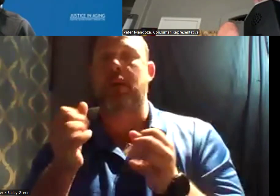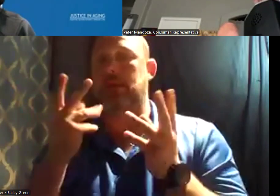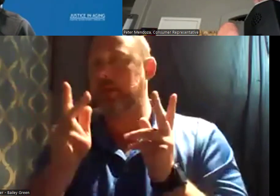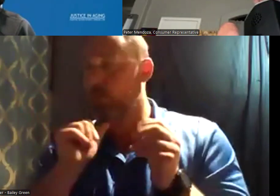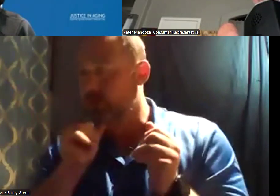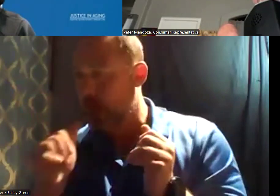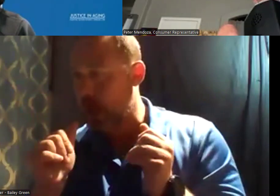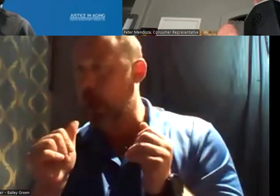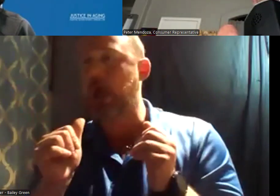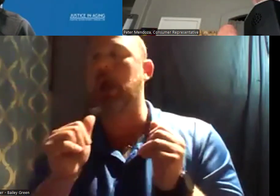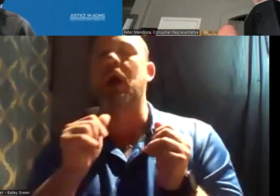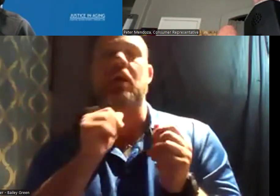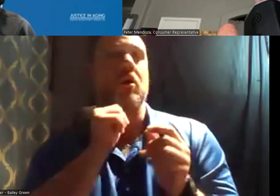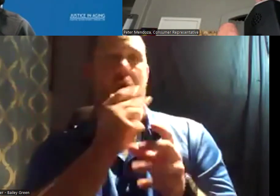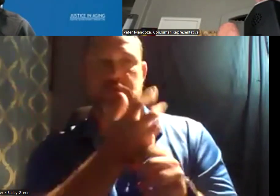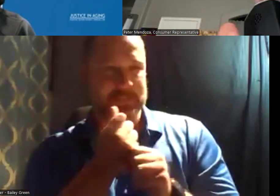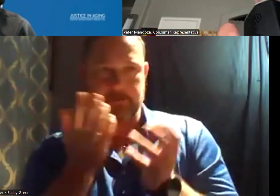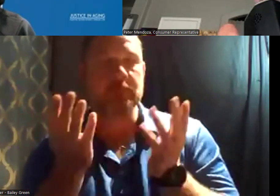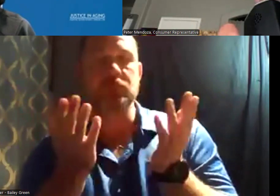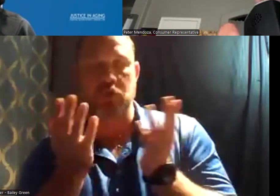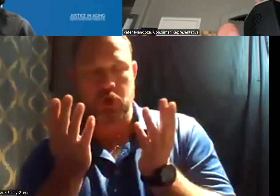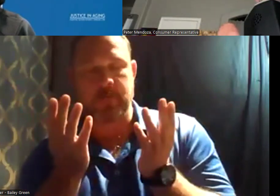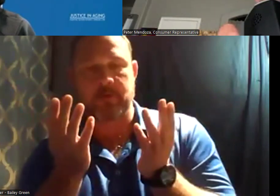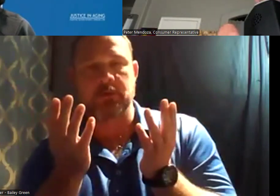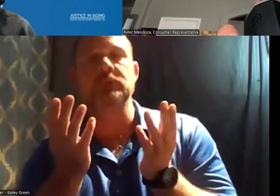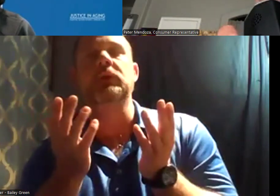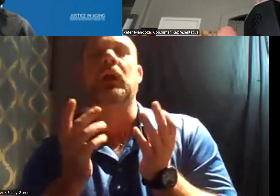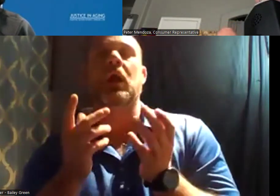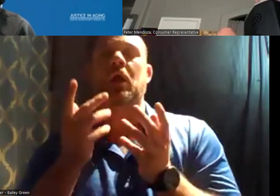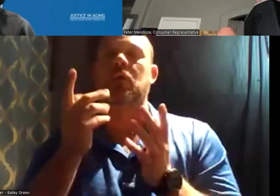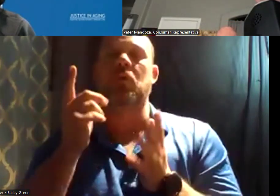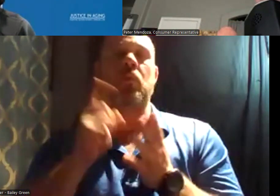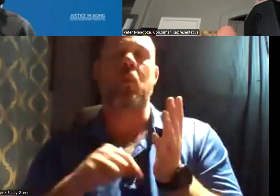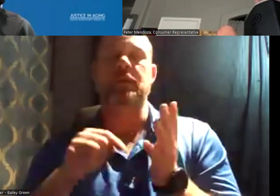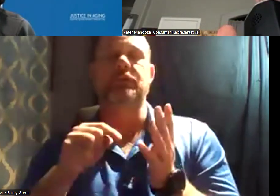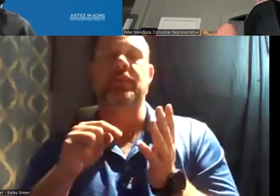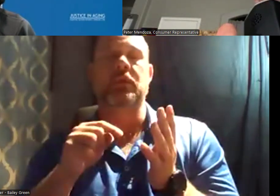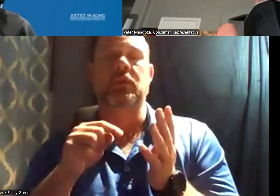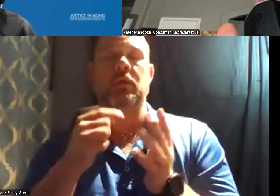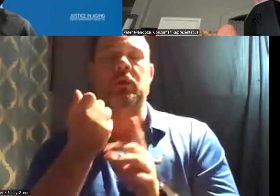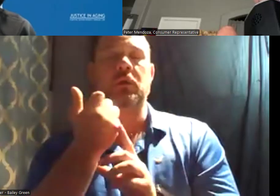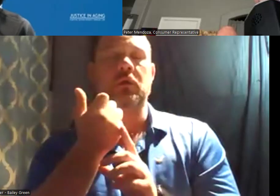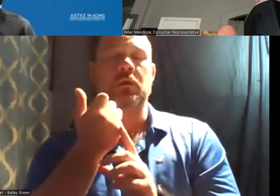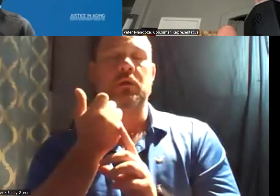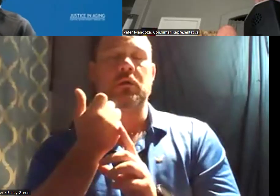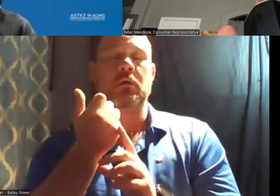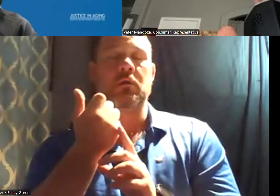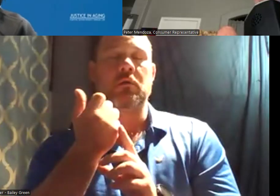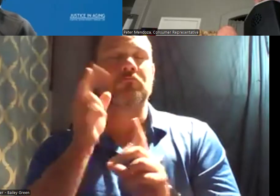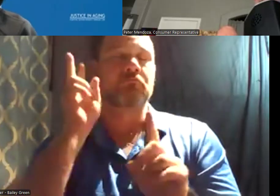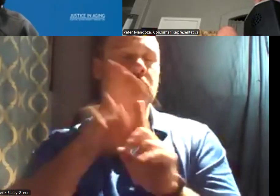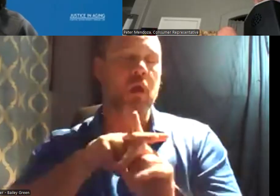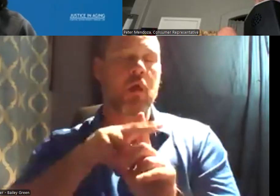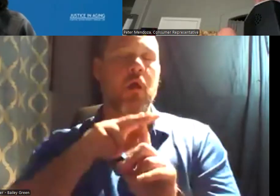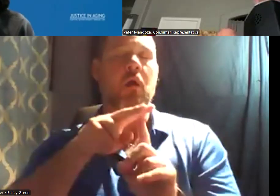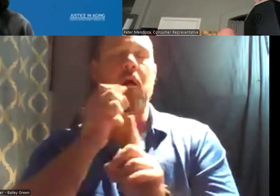many people didn't get the service, and what is the appeal process when someone says, well, you're calling